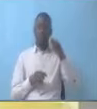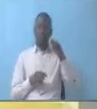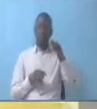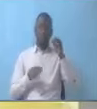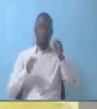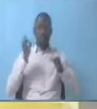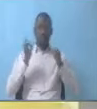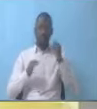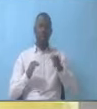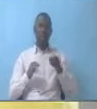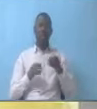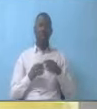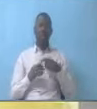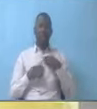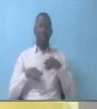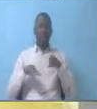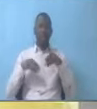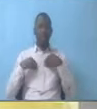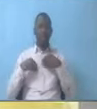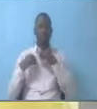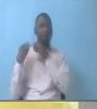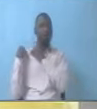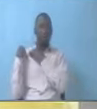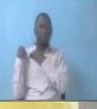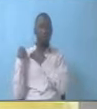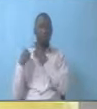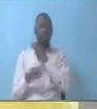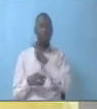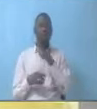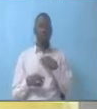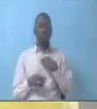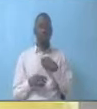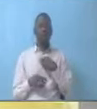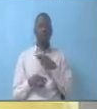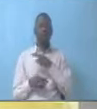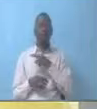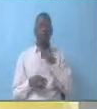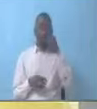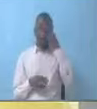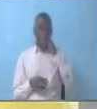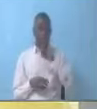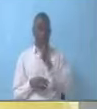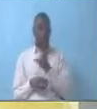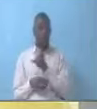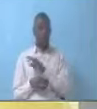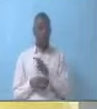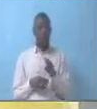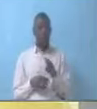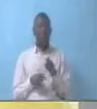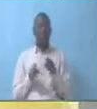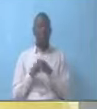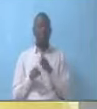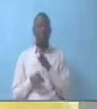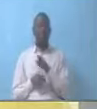That extent, I accept responsibility, not that I agreed with them, but that I didn't advise. Okay. And